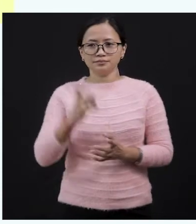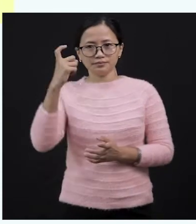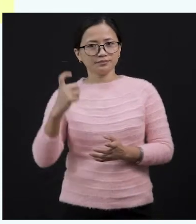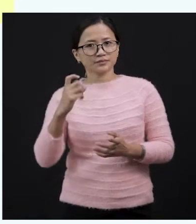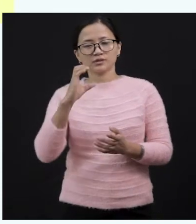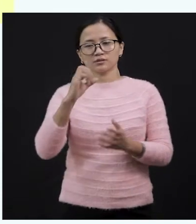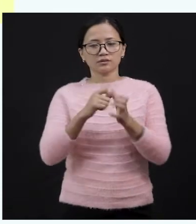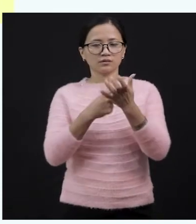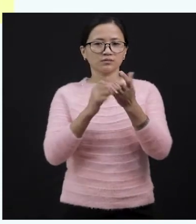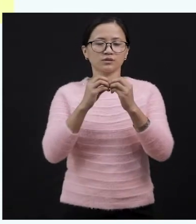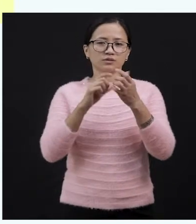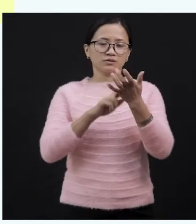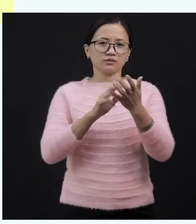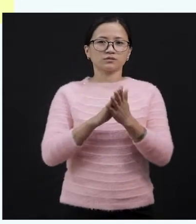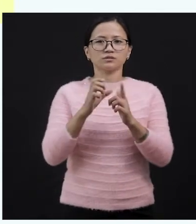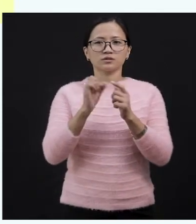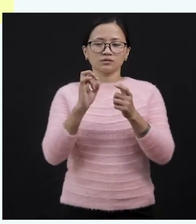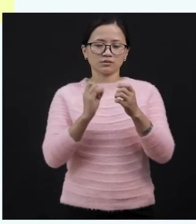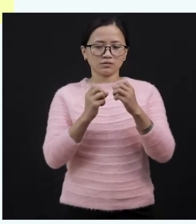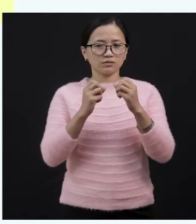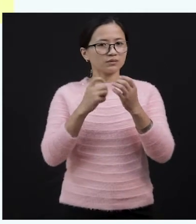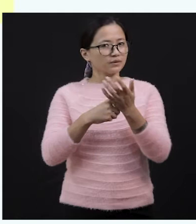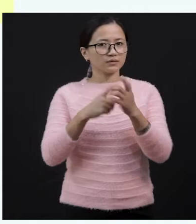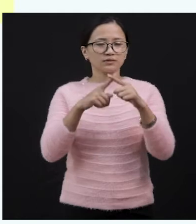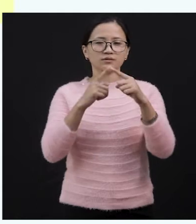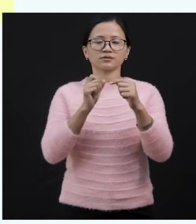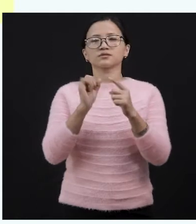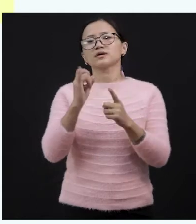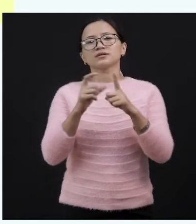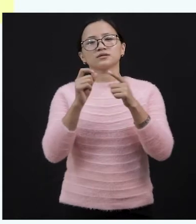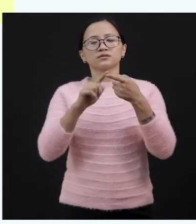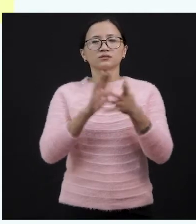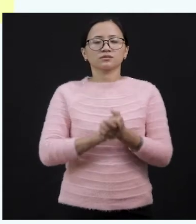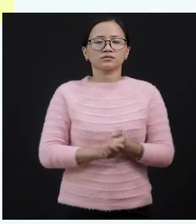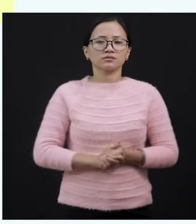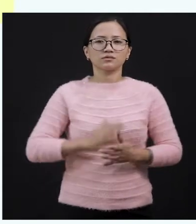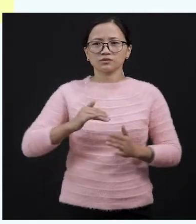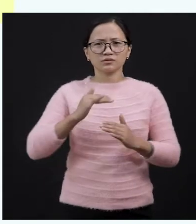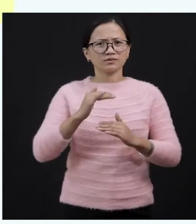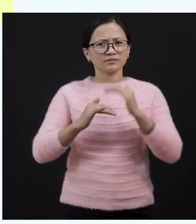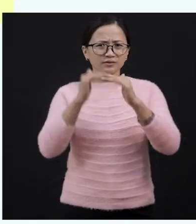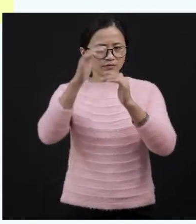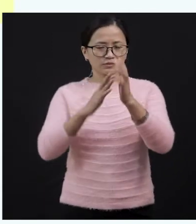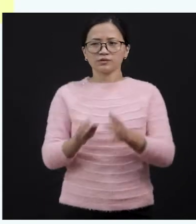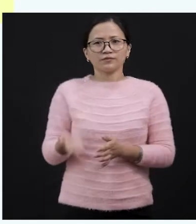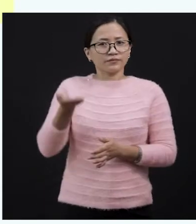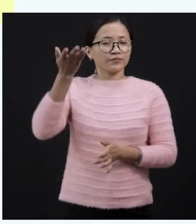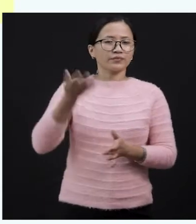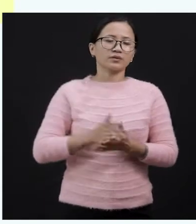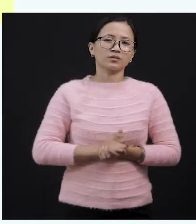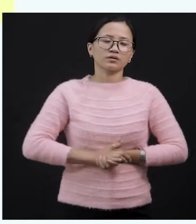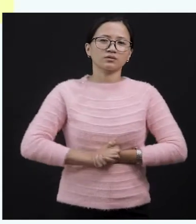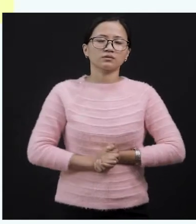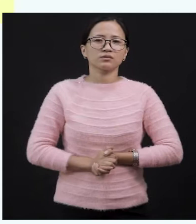they need carbon dioxide. And also plants, they need nitrogen for their development, for their growth.